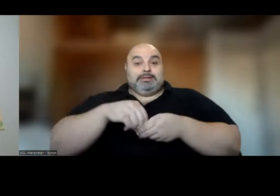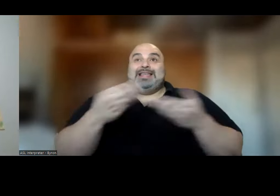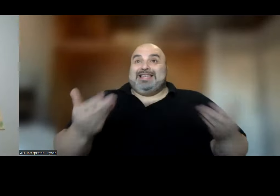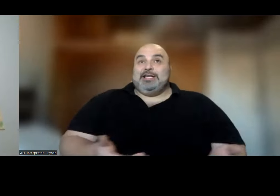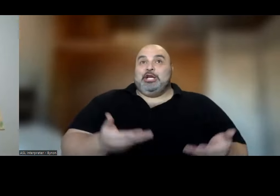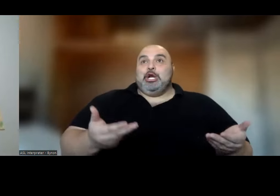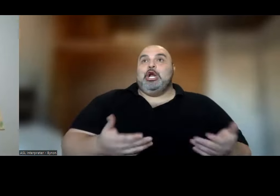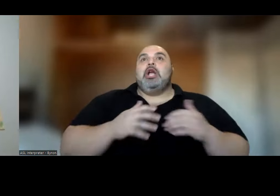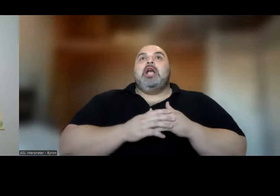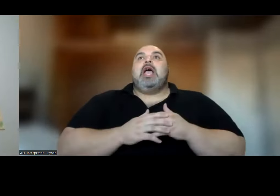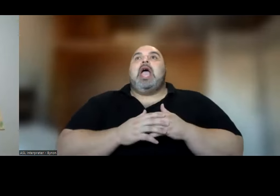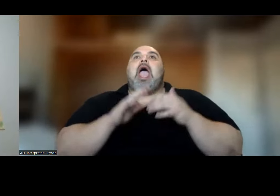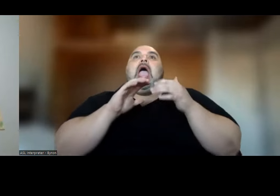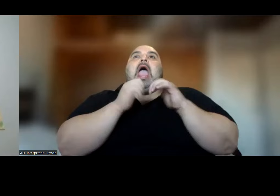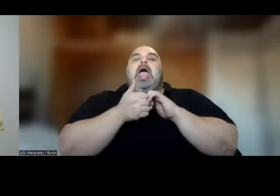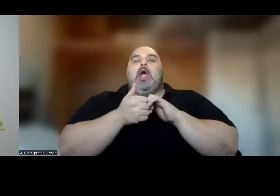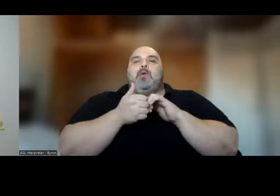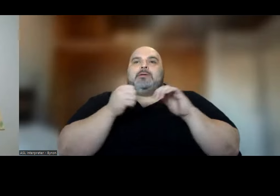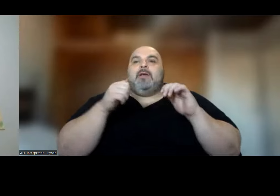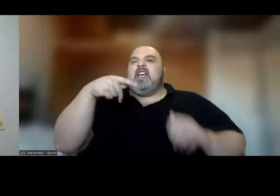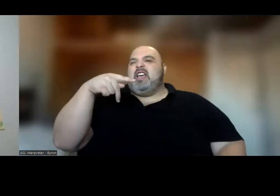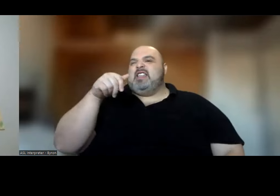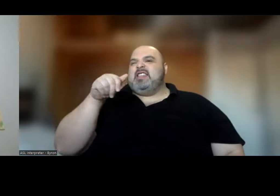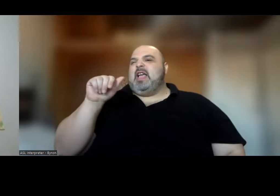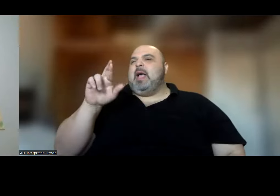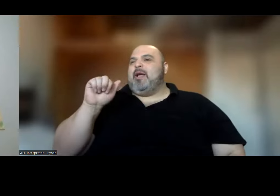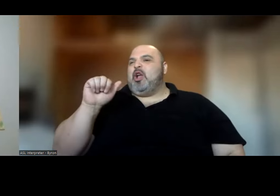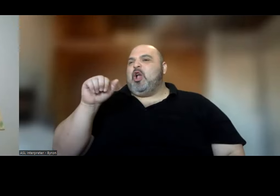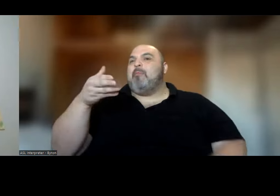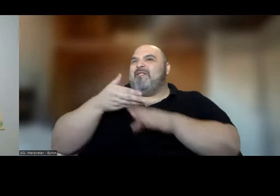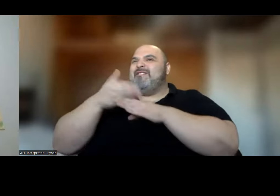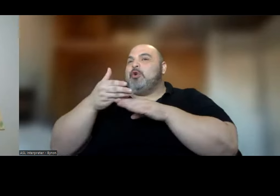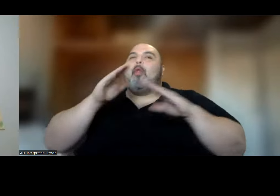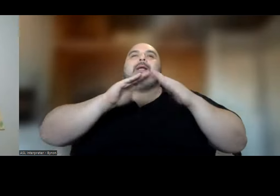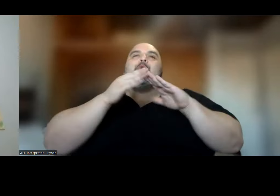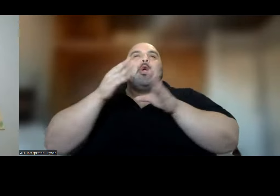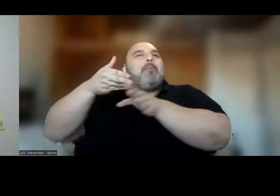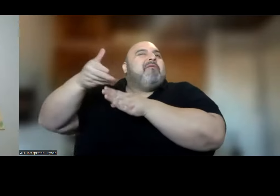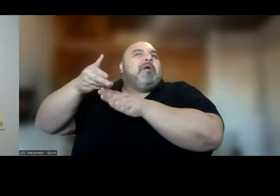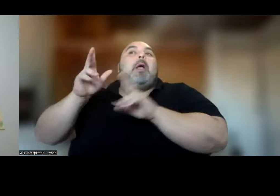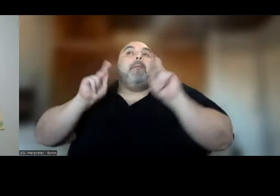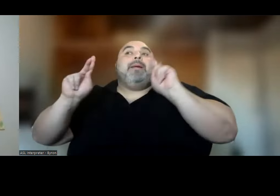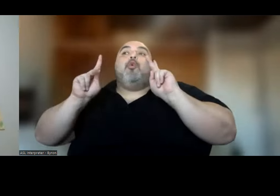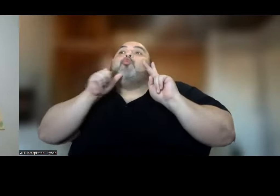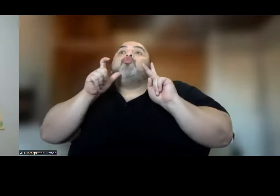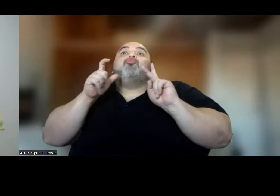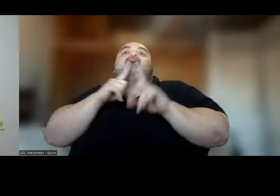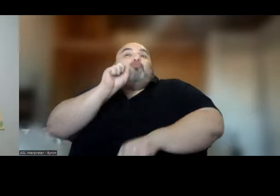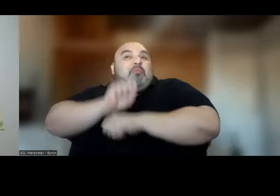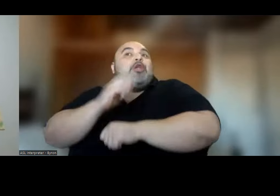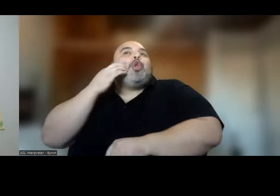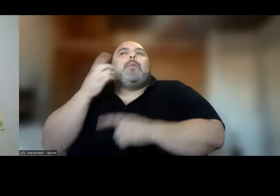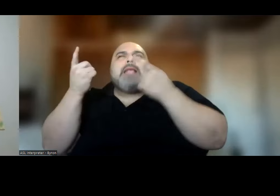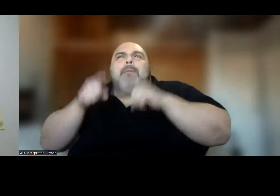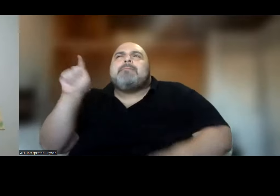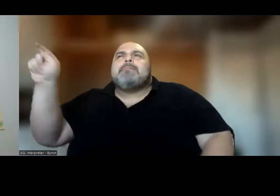turn the quote paraprofessionals, the community professionals, as I like to call them, the people who know what's actually happening